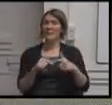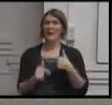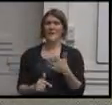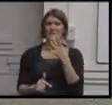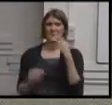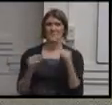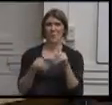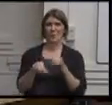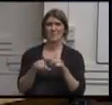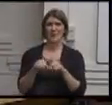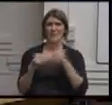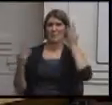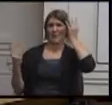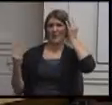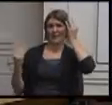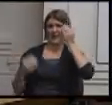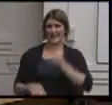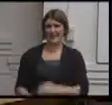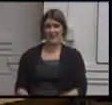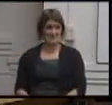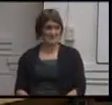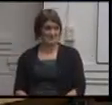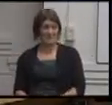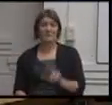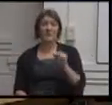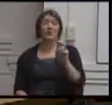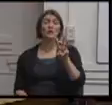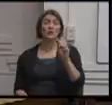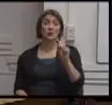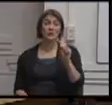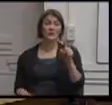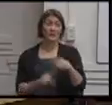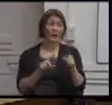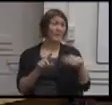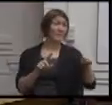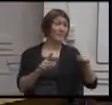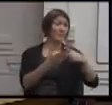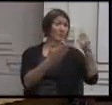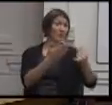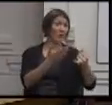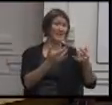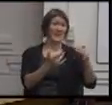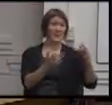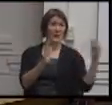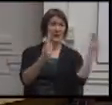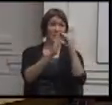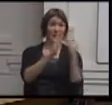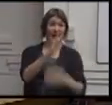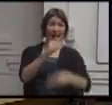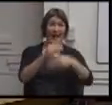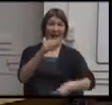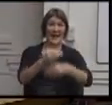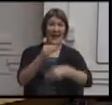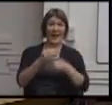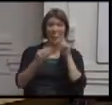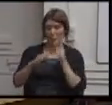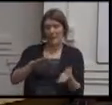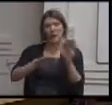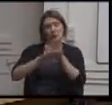to process the news that's going to come out of those, because we are adding and we're not subtracting.